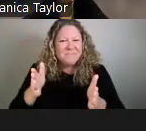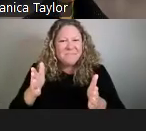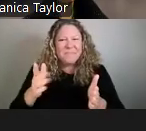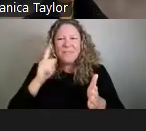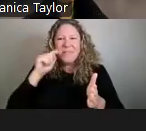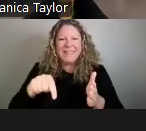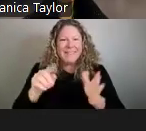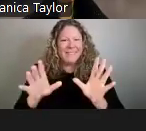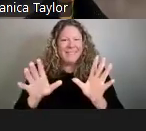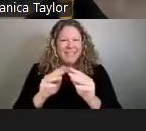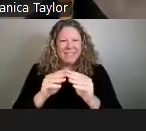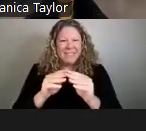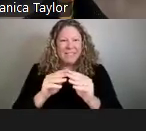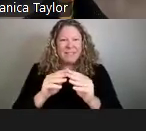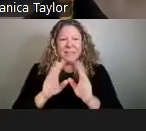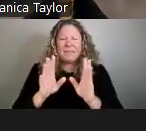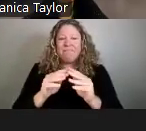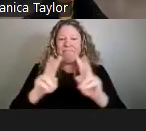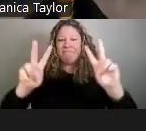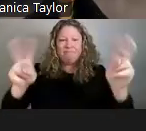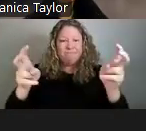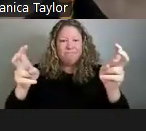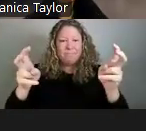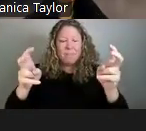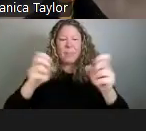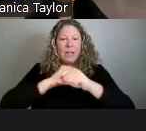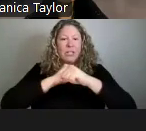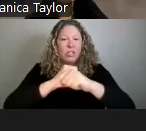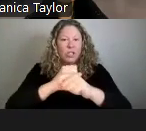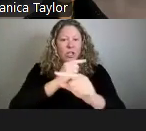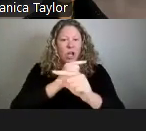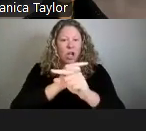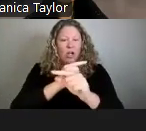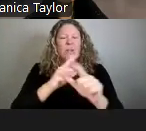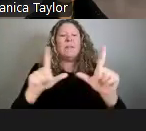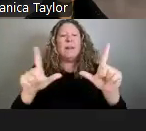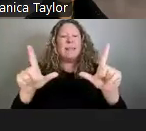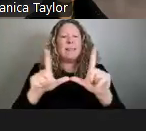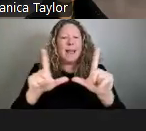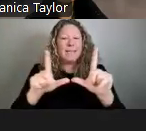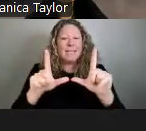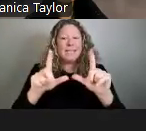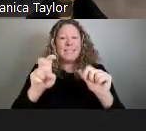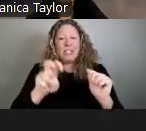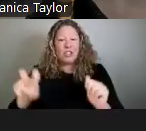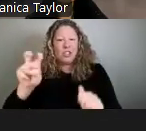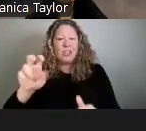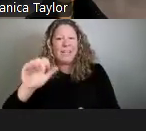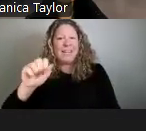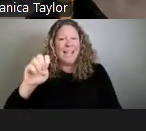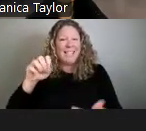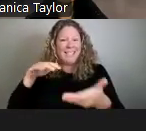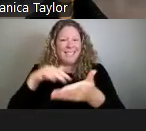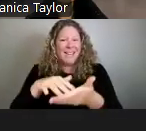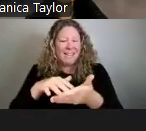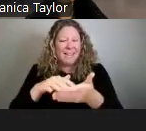for this session. This session is titled Security Guards Licensing Journey Case Study, how